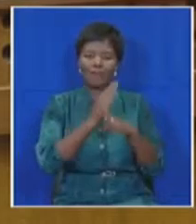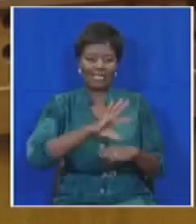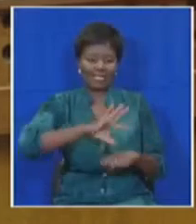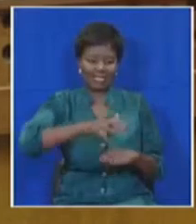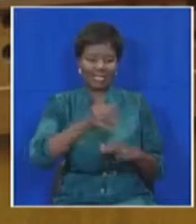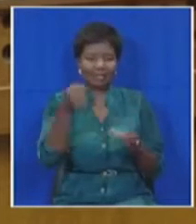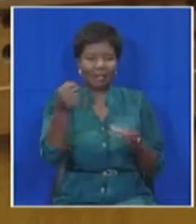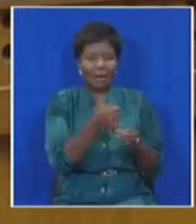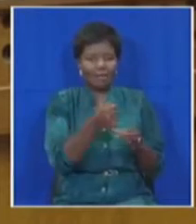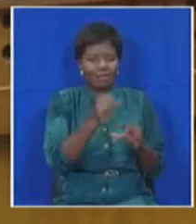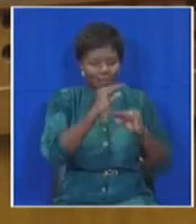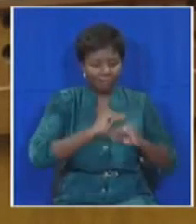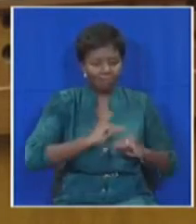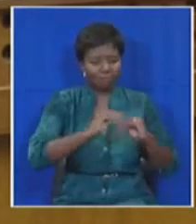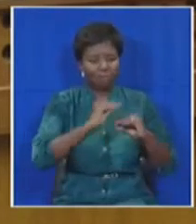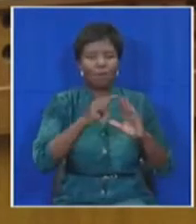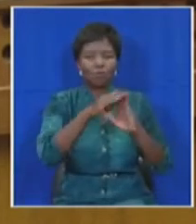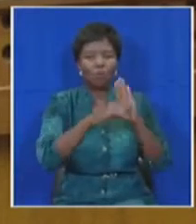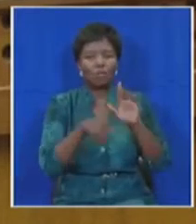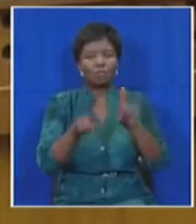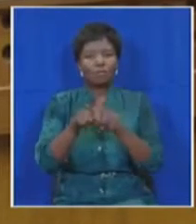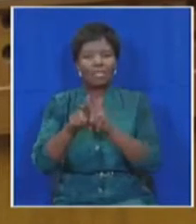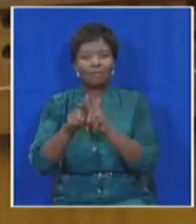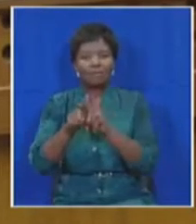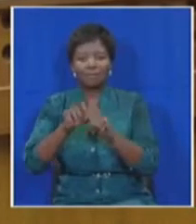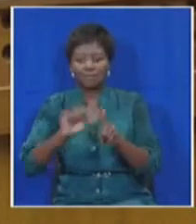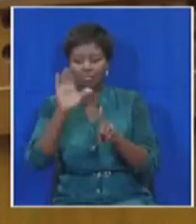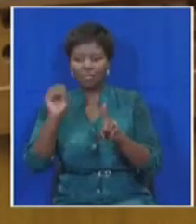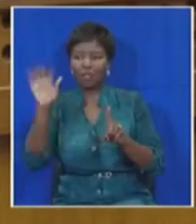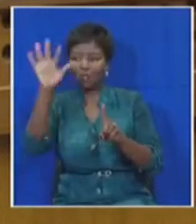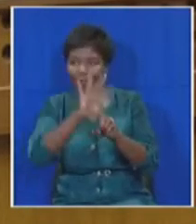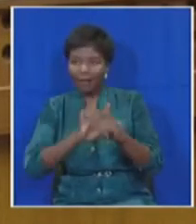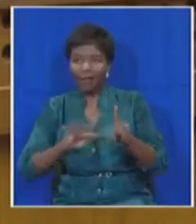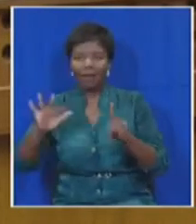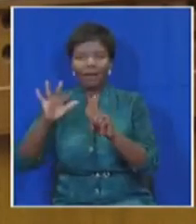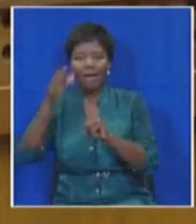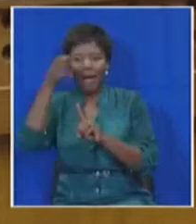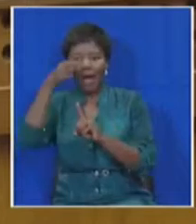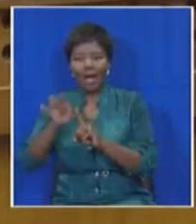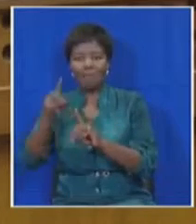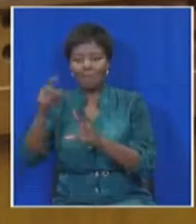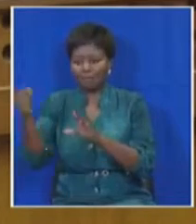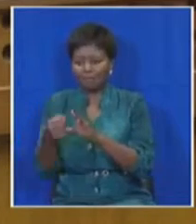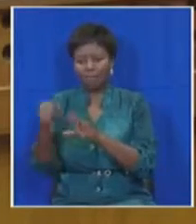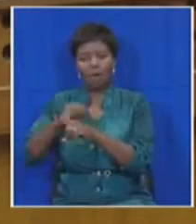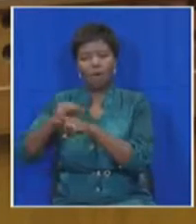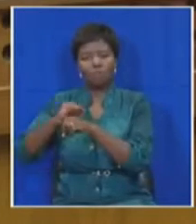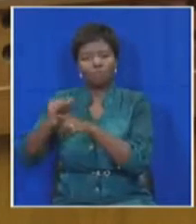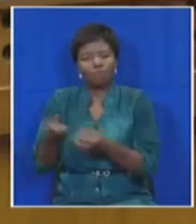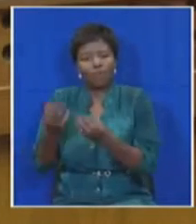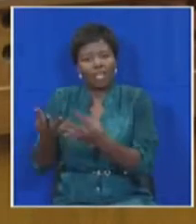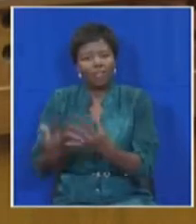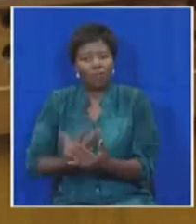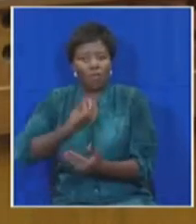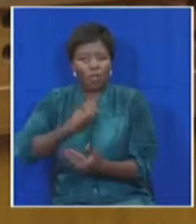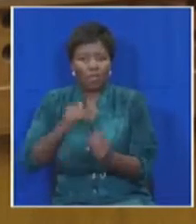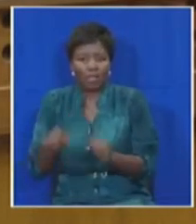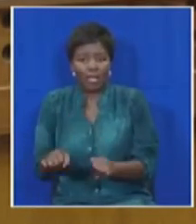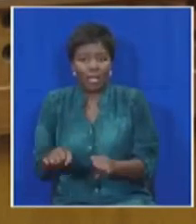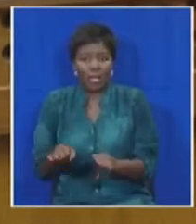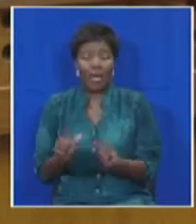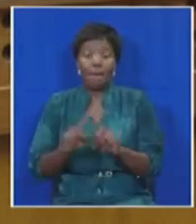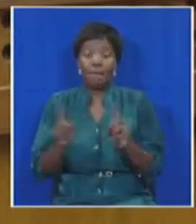as a nationwide government internship program across all departments. But preparing the youth for the job market is only one